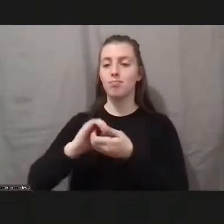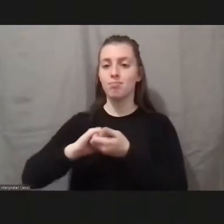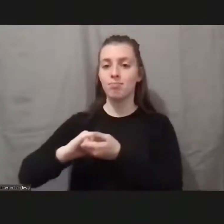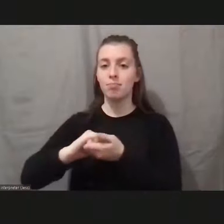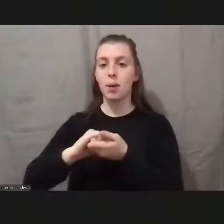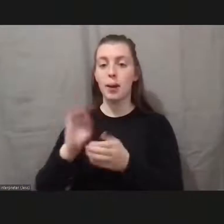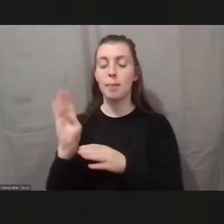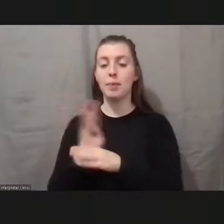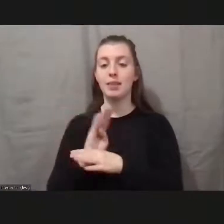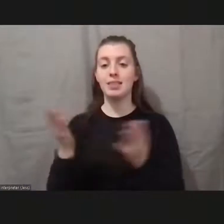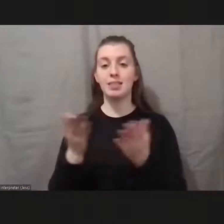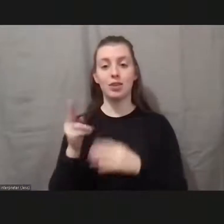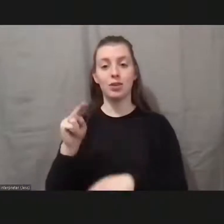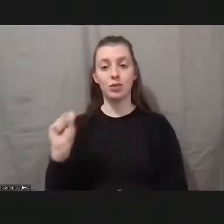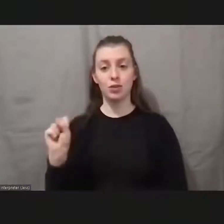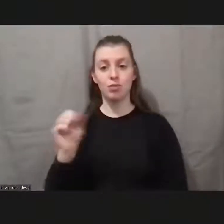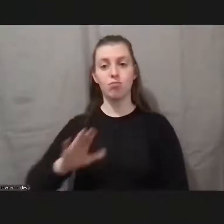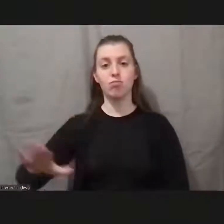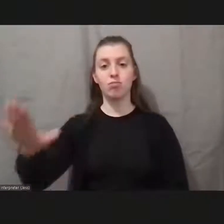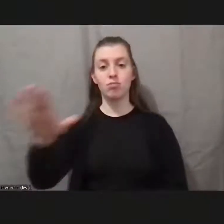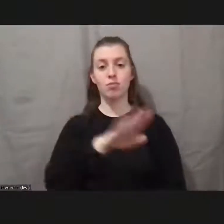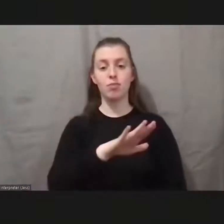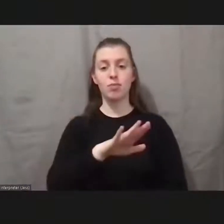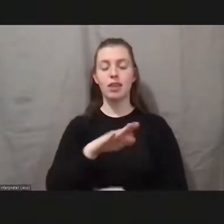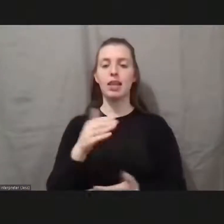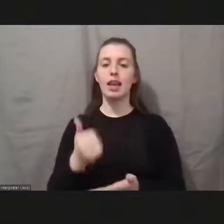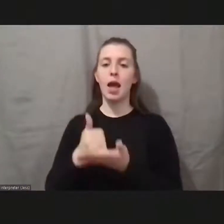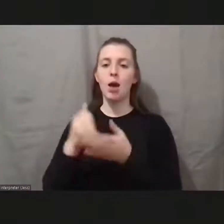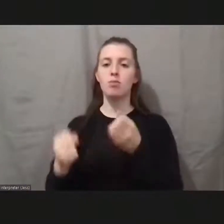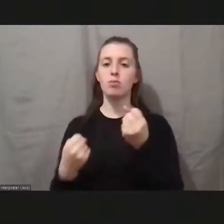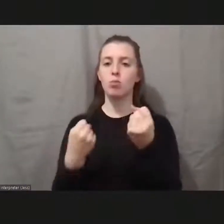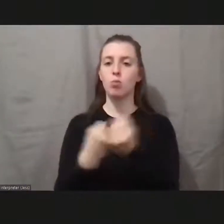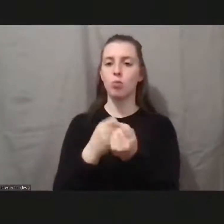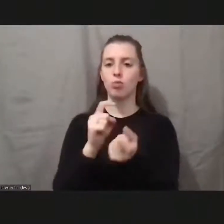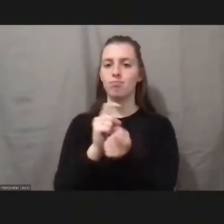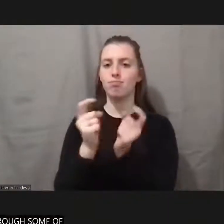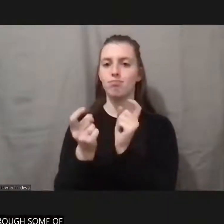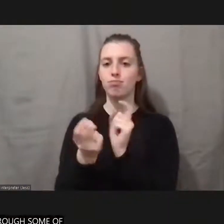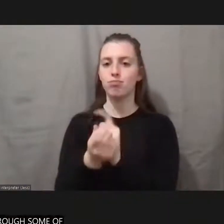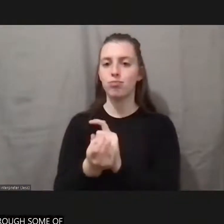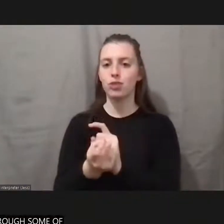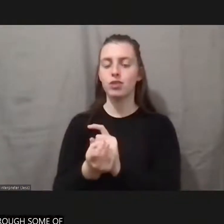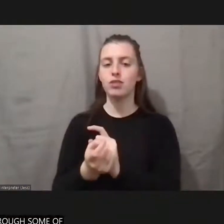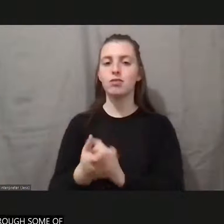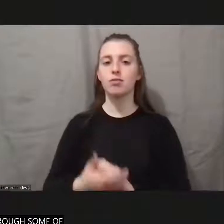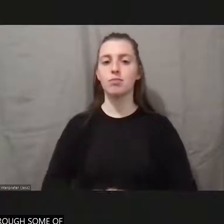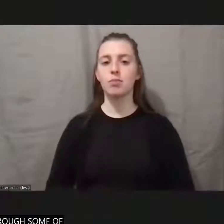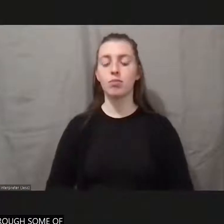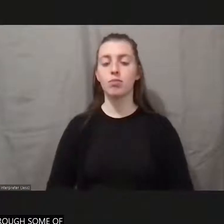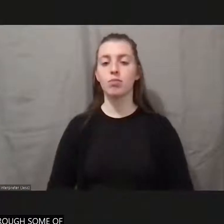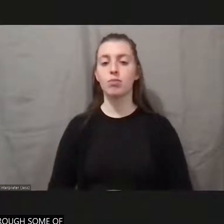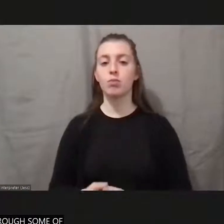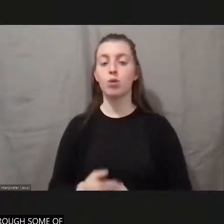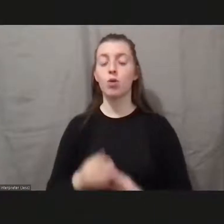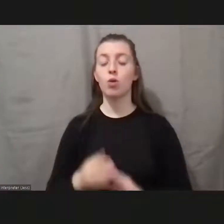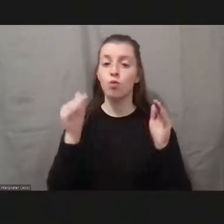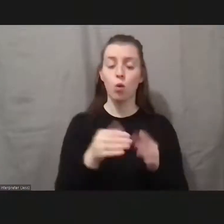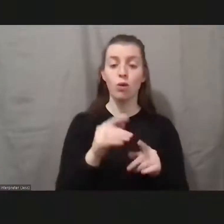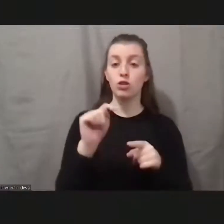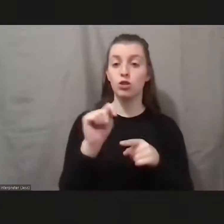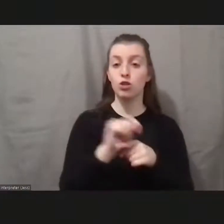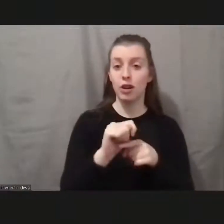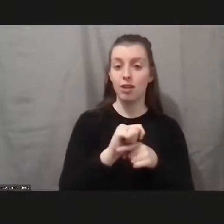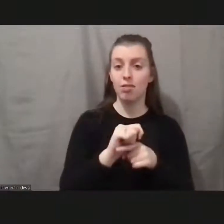Nova Scotia to help support them through some of these changes, mainly around training, but also around providing some other